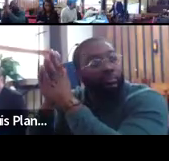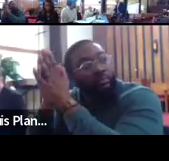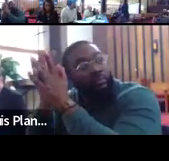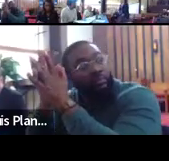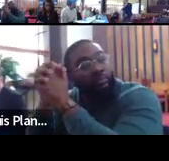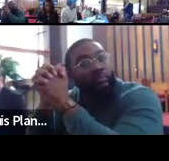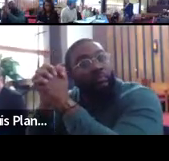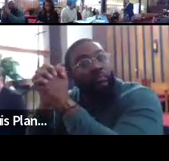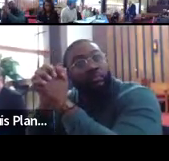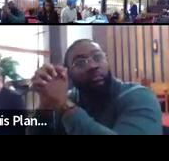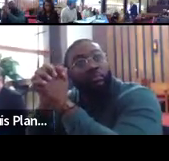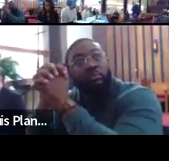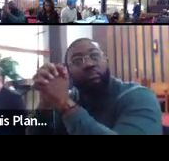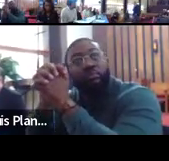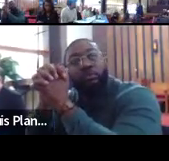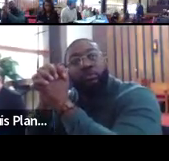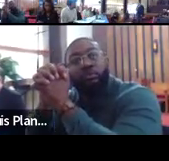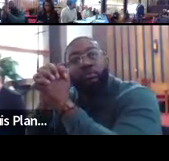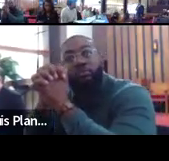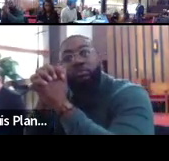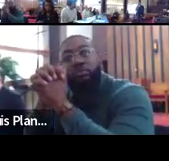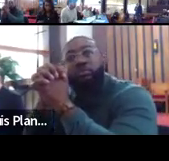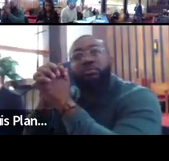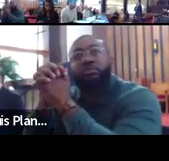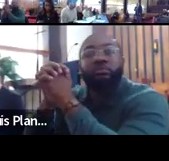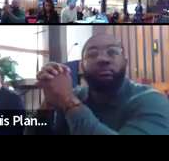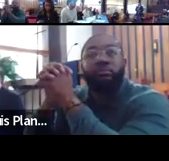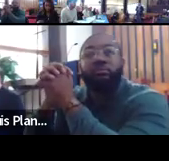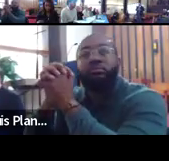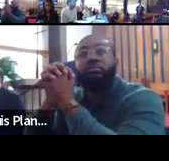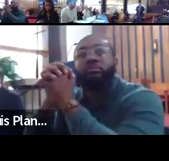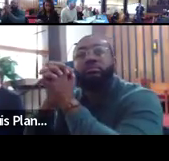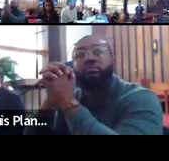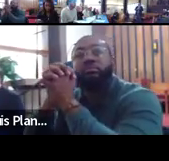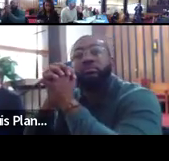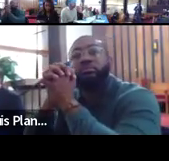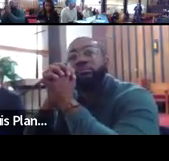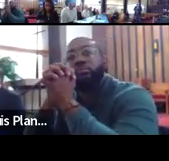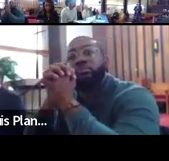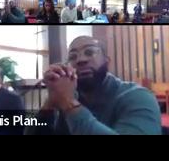Thank you. The implementation committee, so